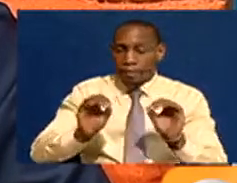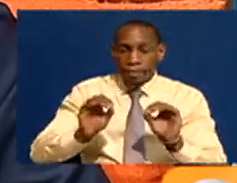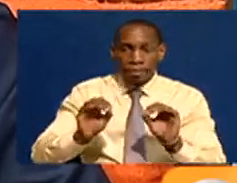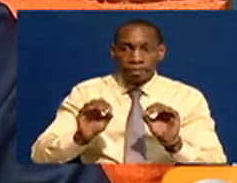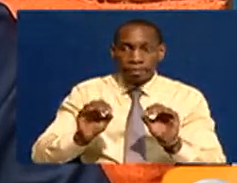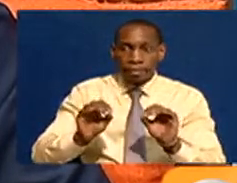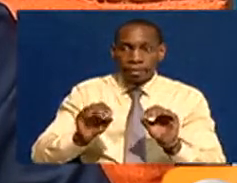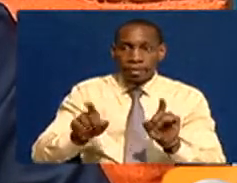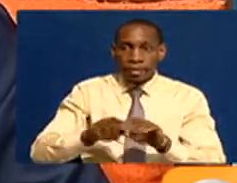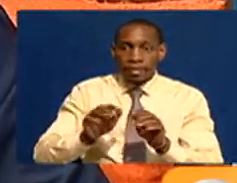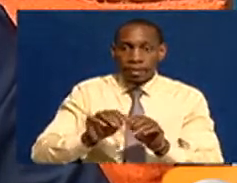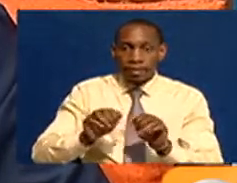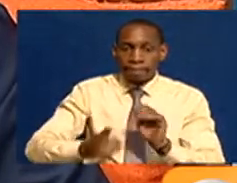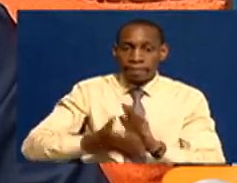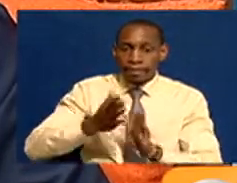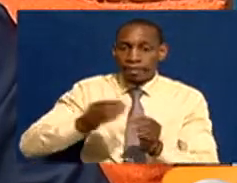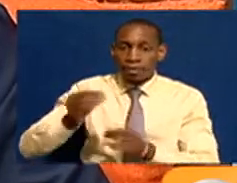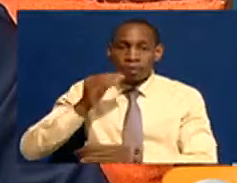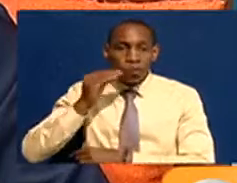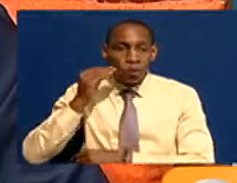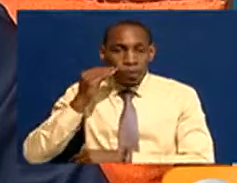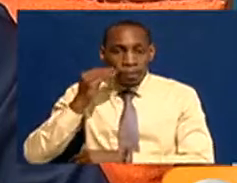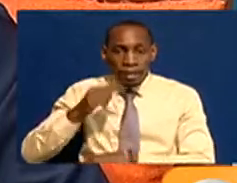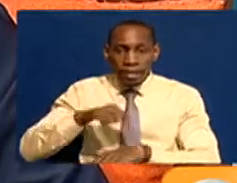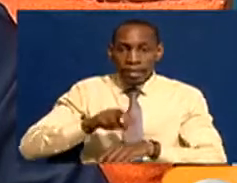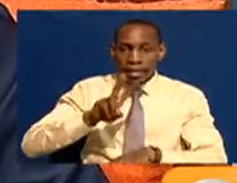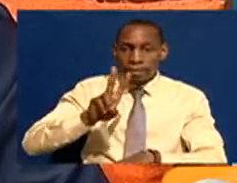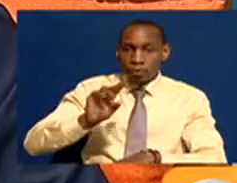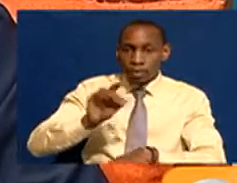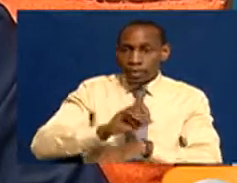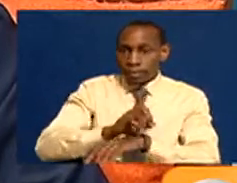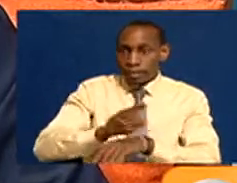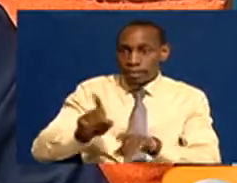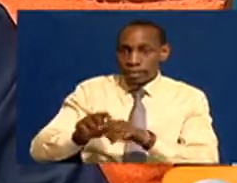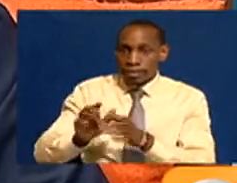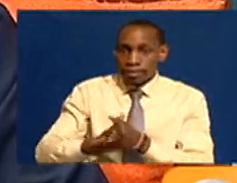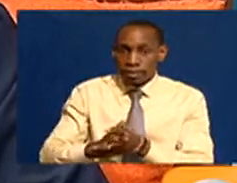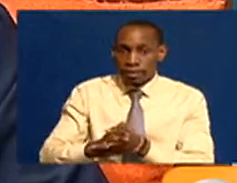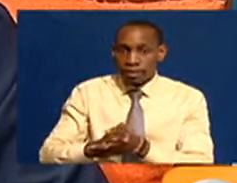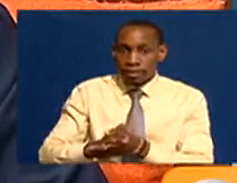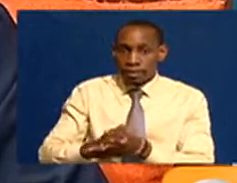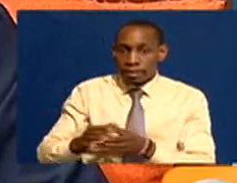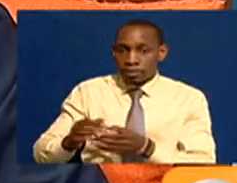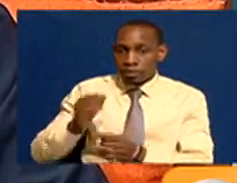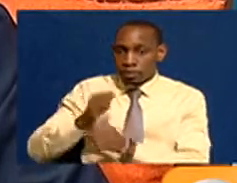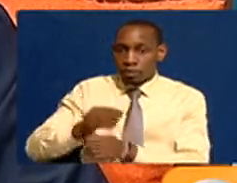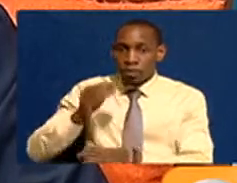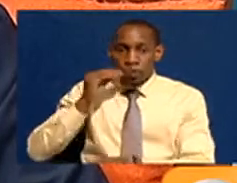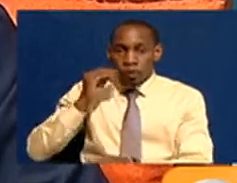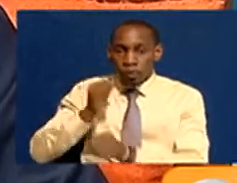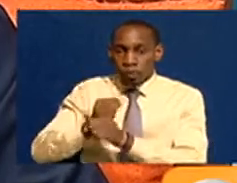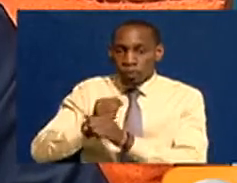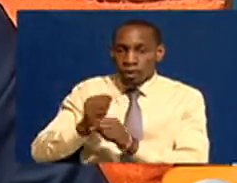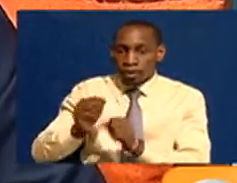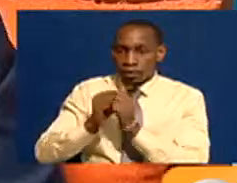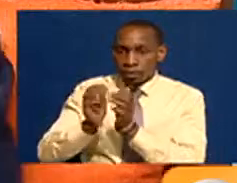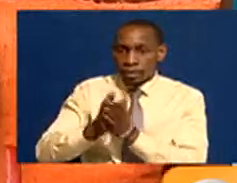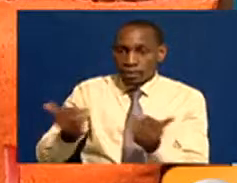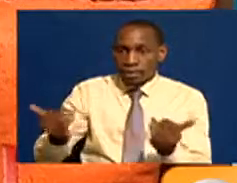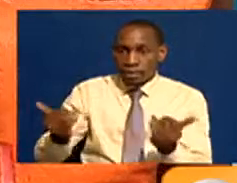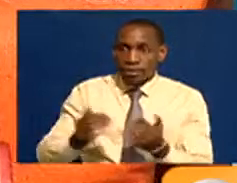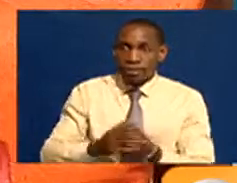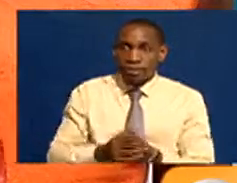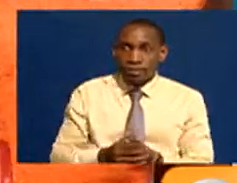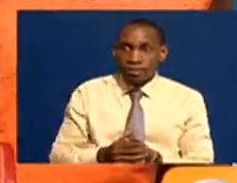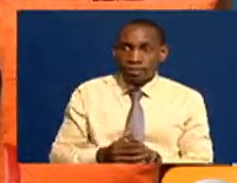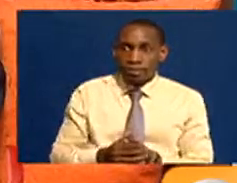traffic. I can rush home, be home in 20 minutes and take care of the homework of your children and be on time to be, you know, you